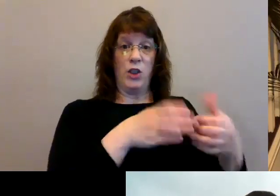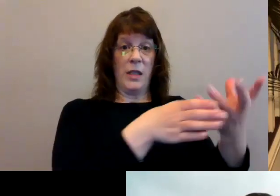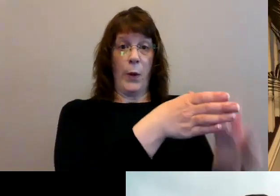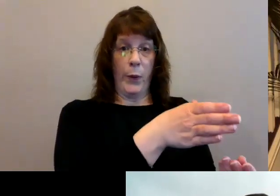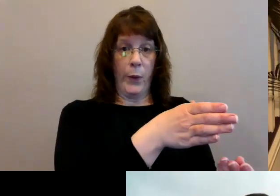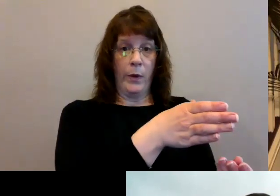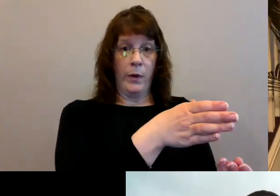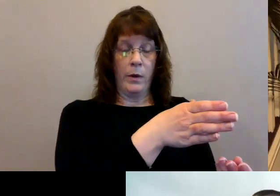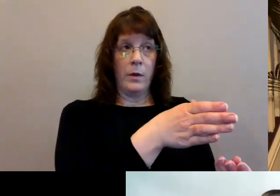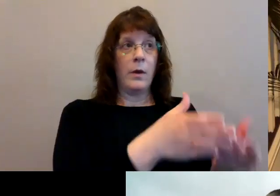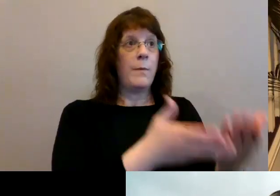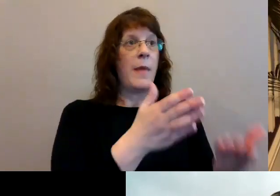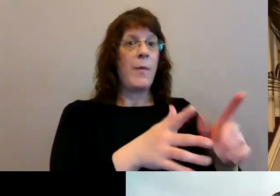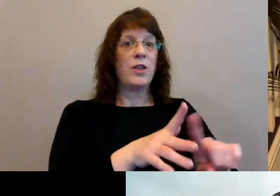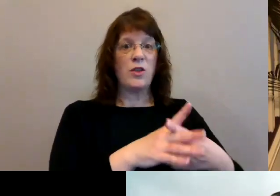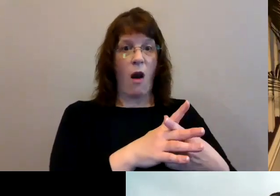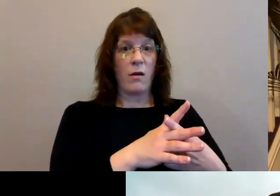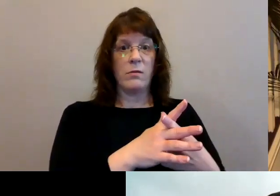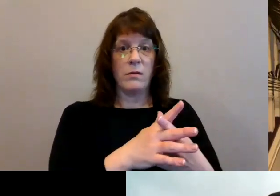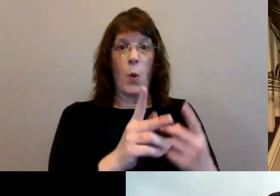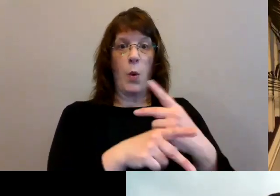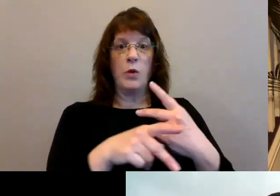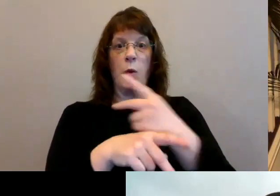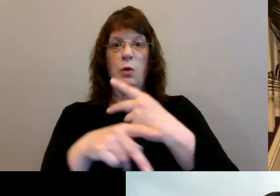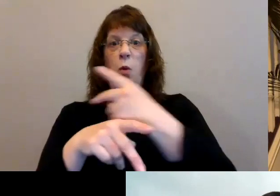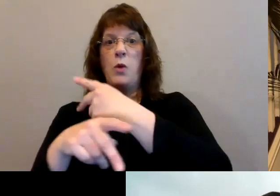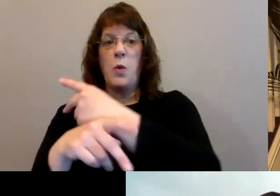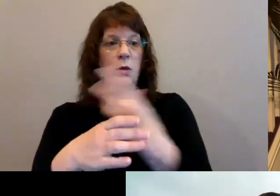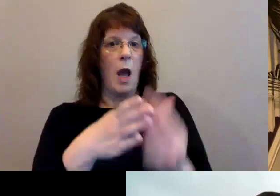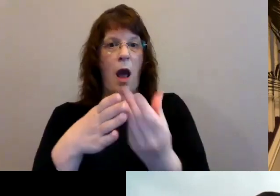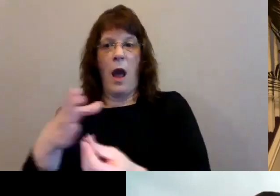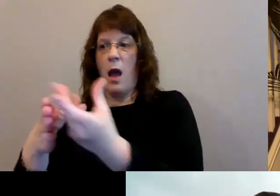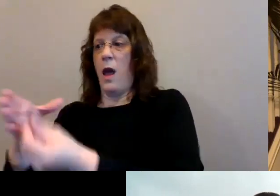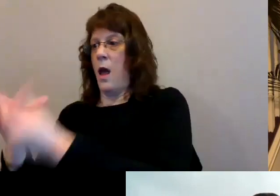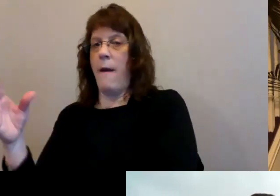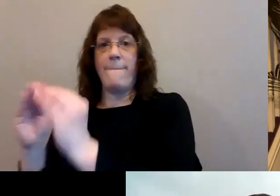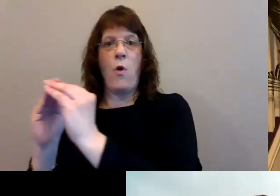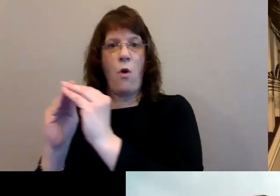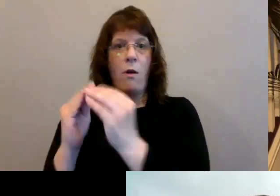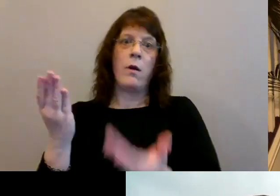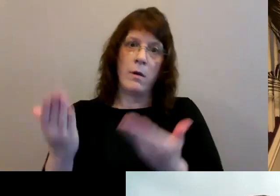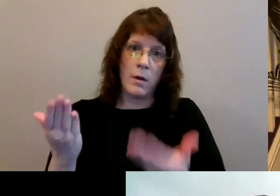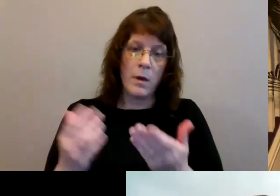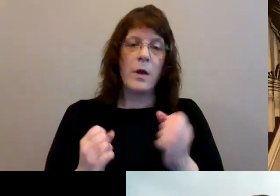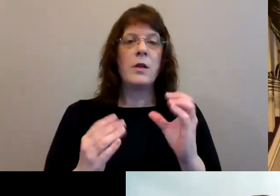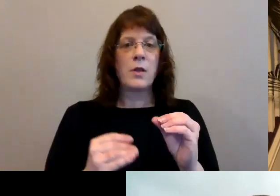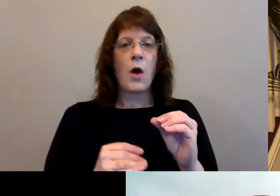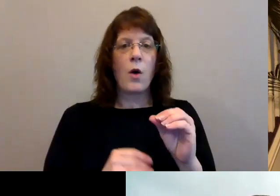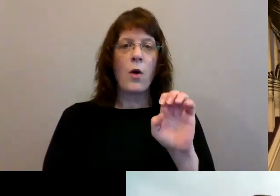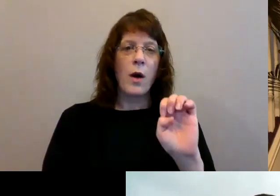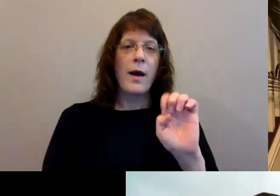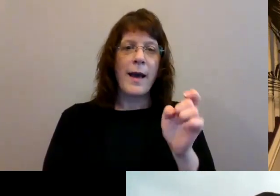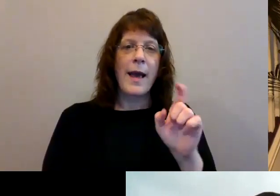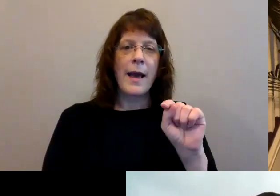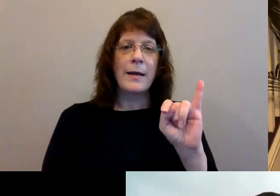getting started like on a downhill slope where you might be losing more and more. And so extinction is definitely something